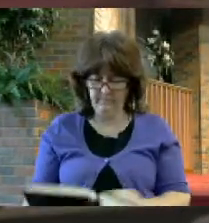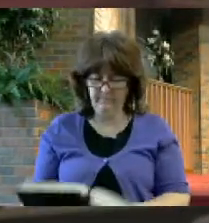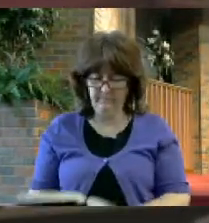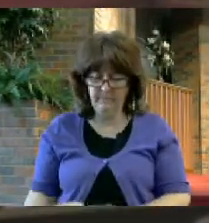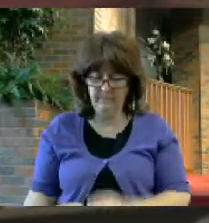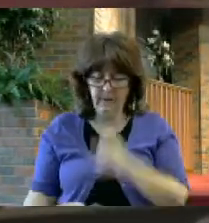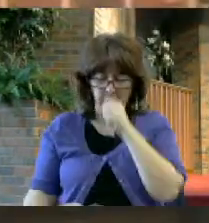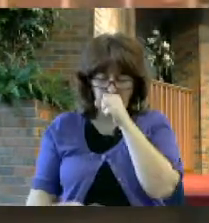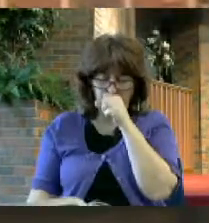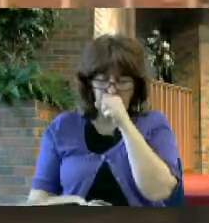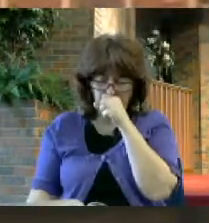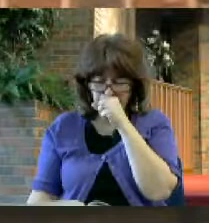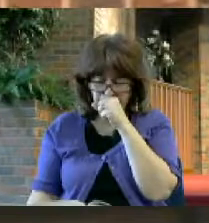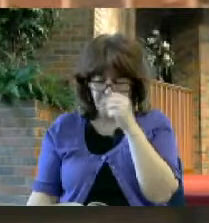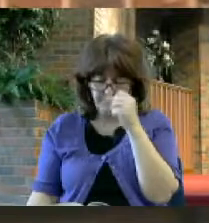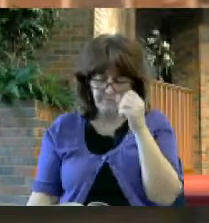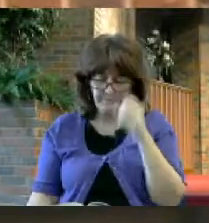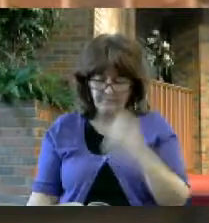We're